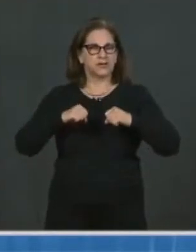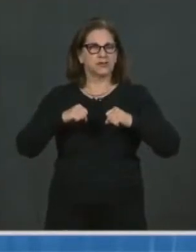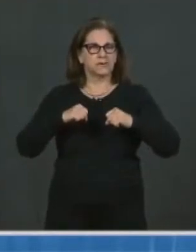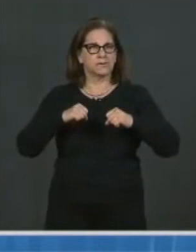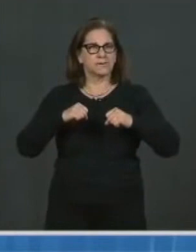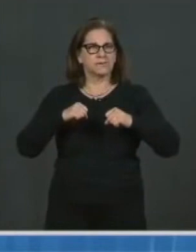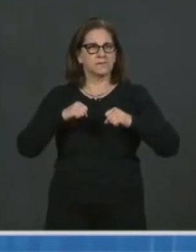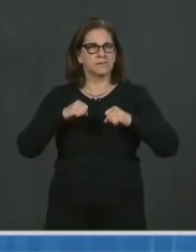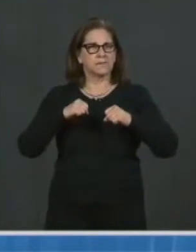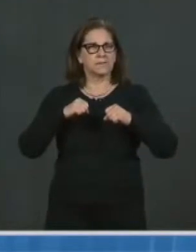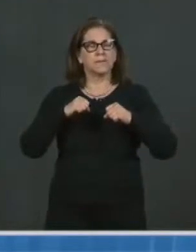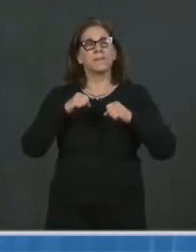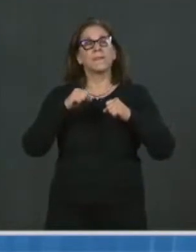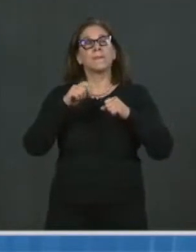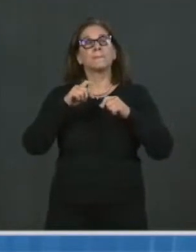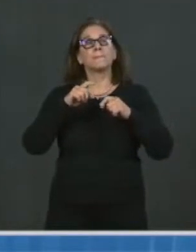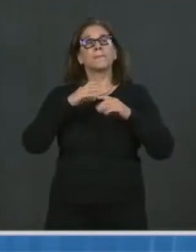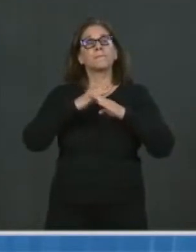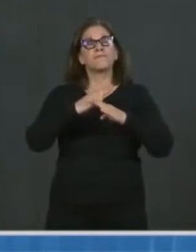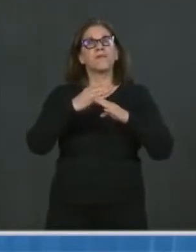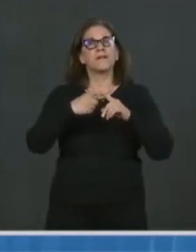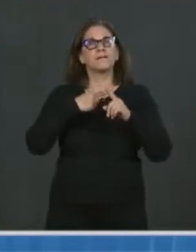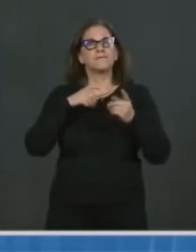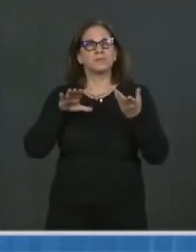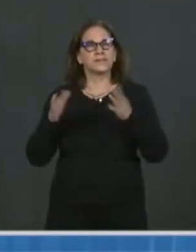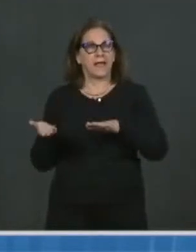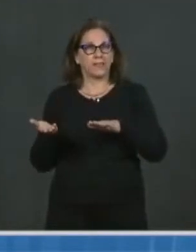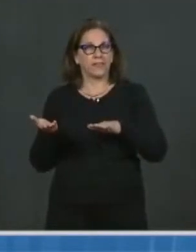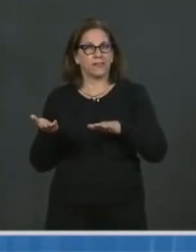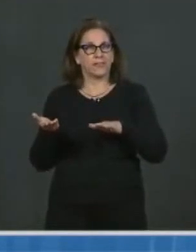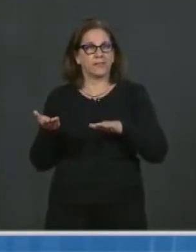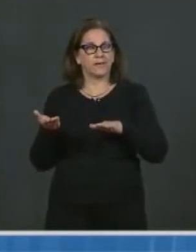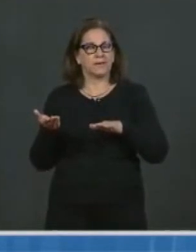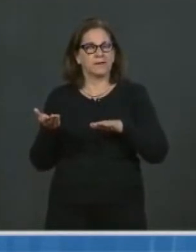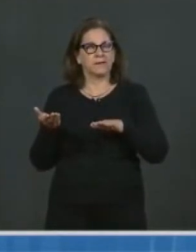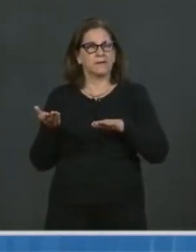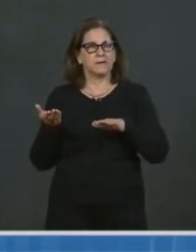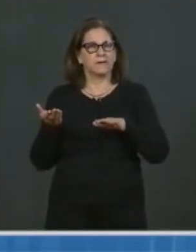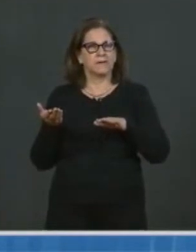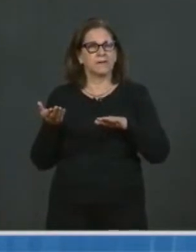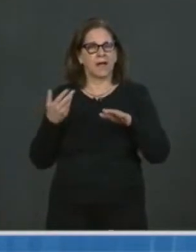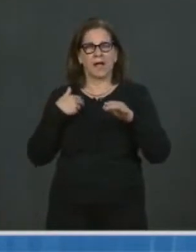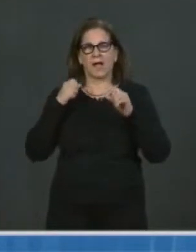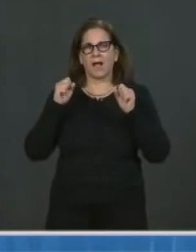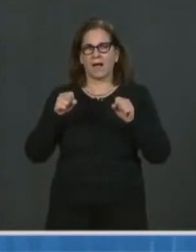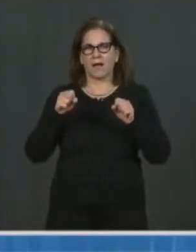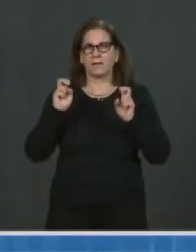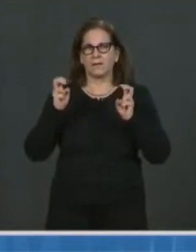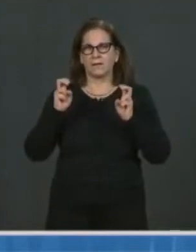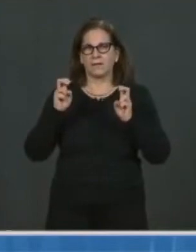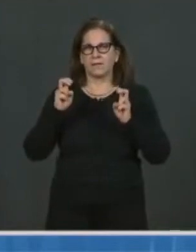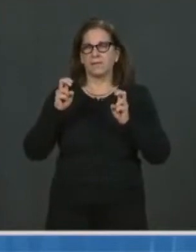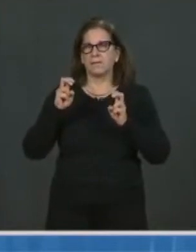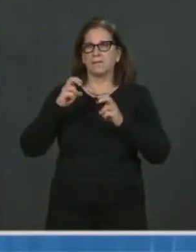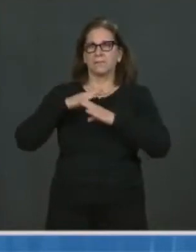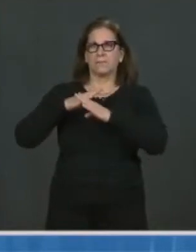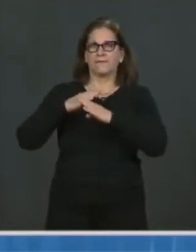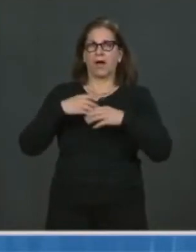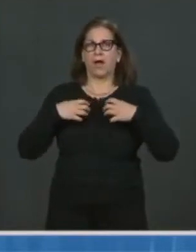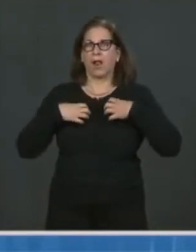In other words, we can prevent what I showed you on the previous 2 slides by getting